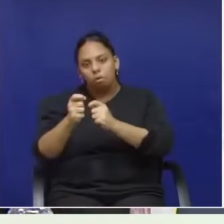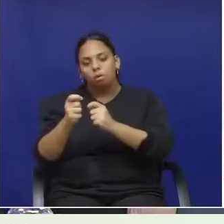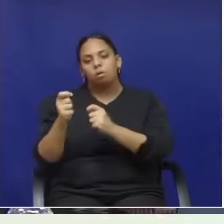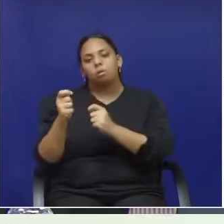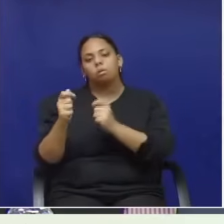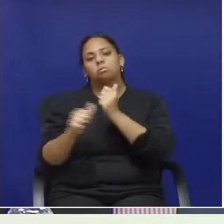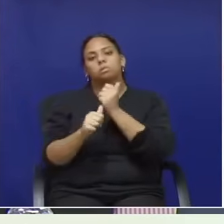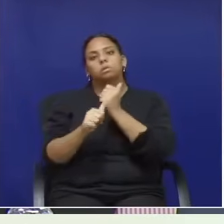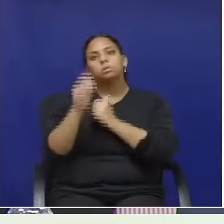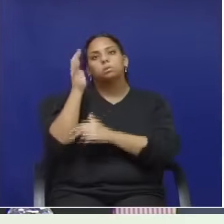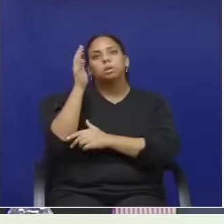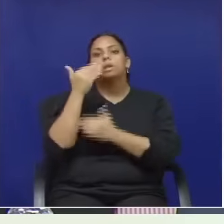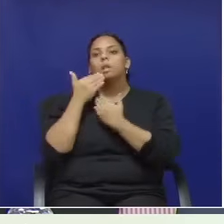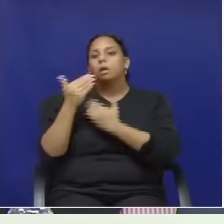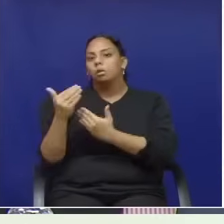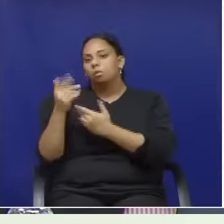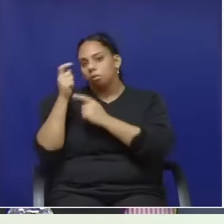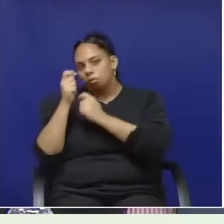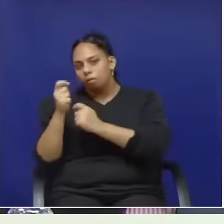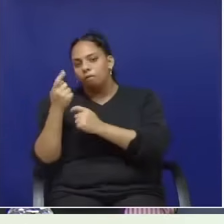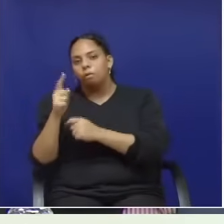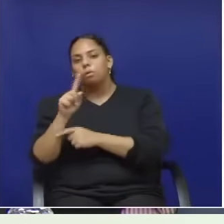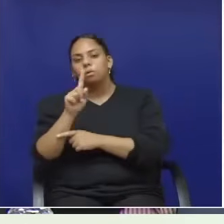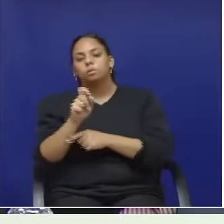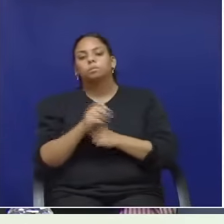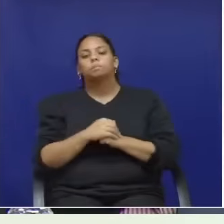for the question. Yes, indeed,